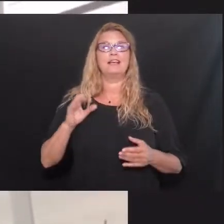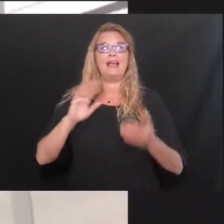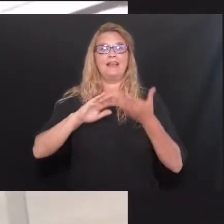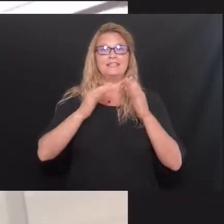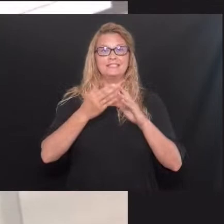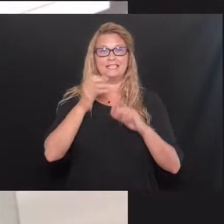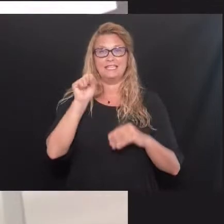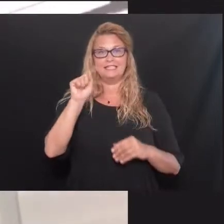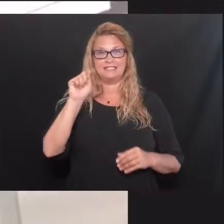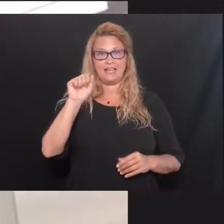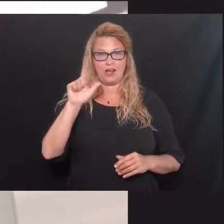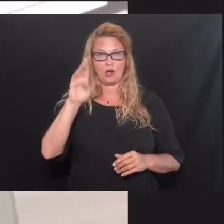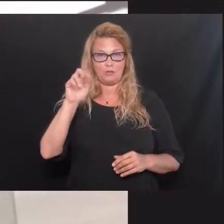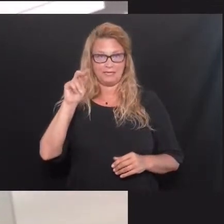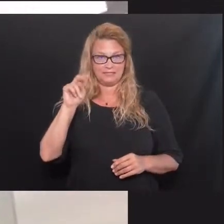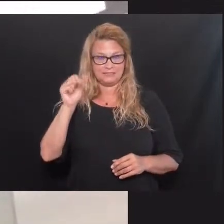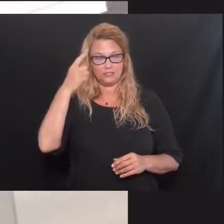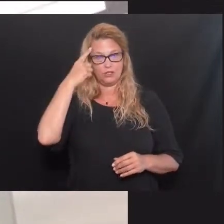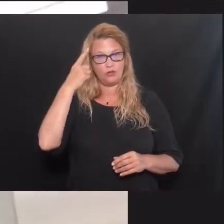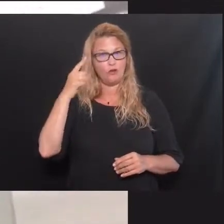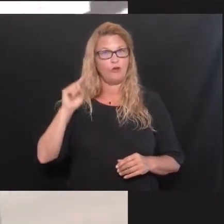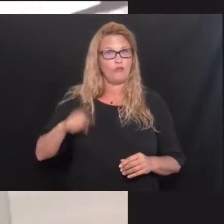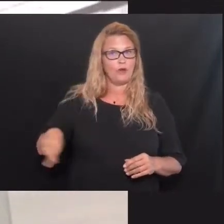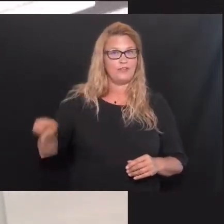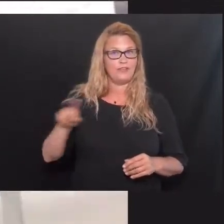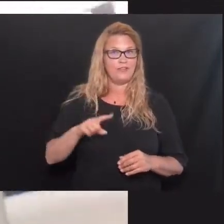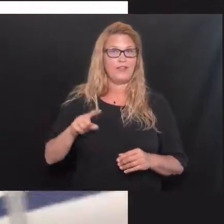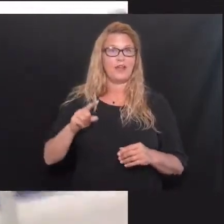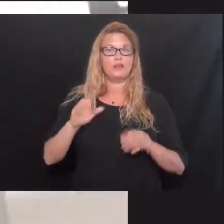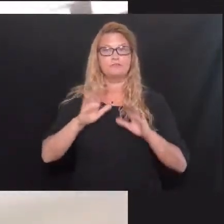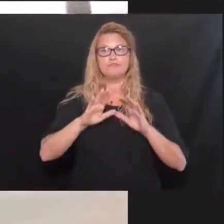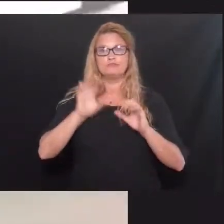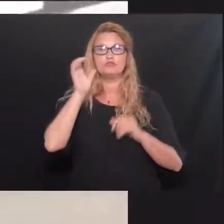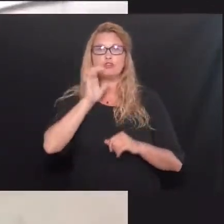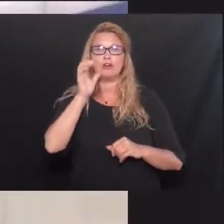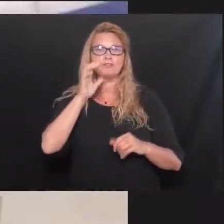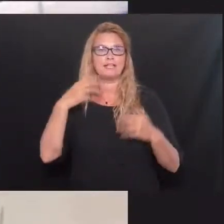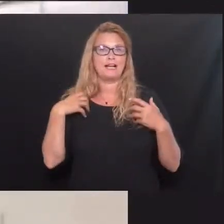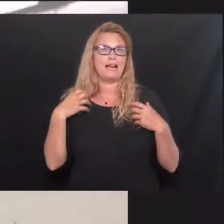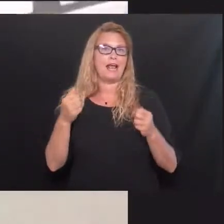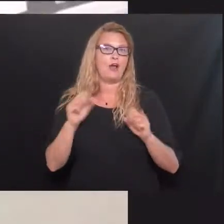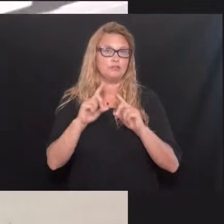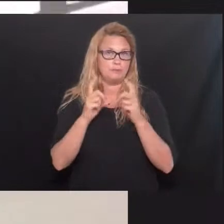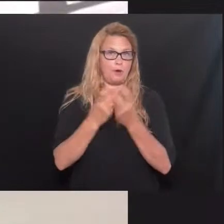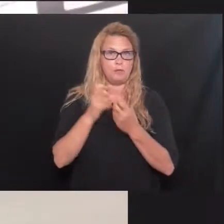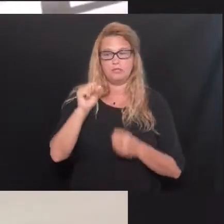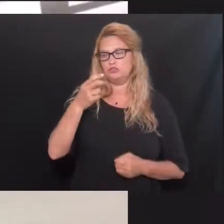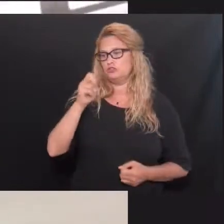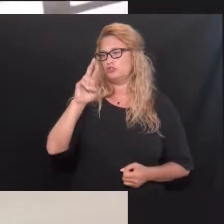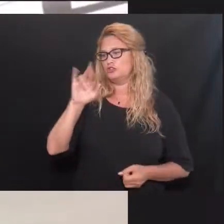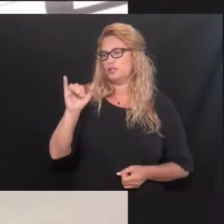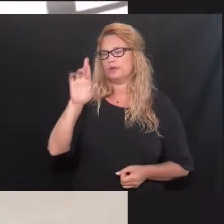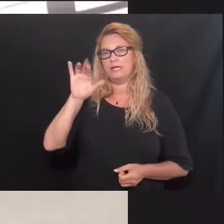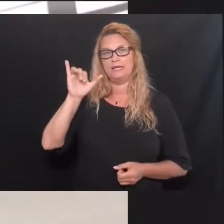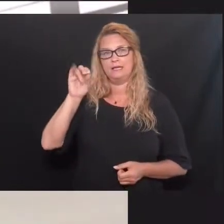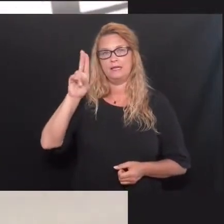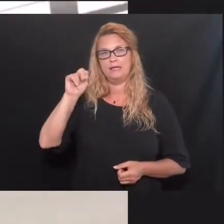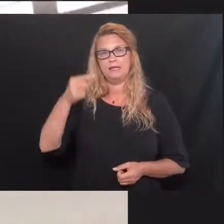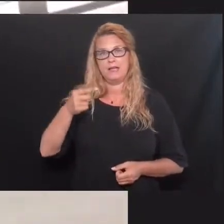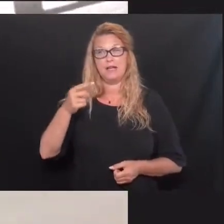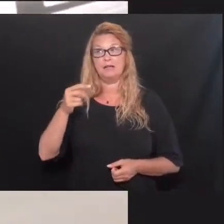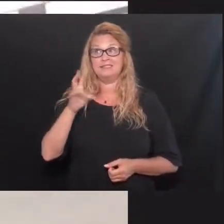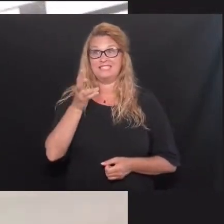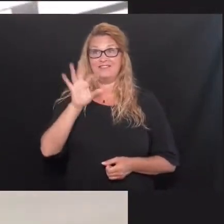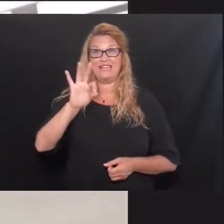Albans, and mostly Dr. Sherry Young and the folks at the Kanawha Charleston Health Department for a successful event. Again, 79 people who weren't vaccinated